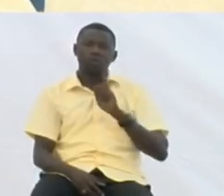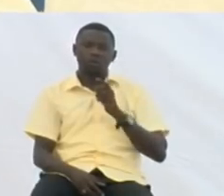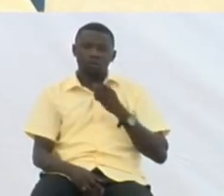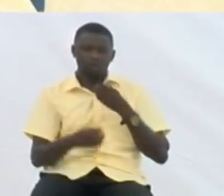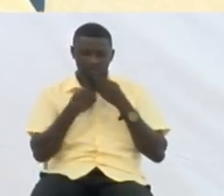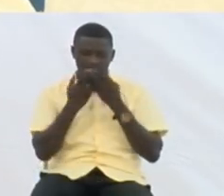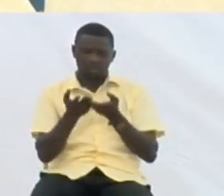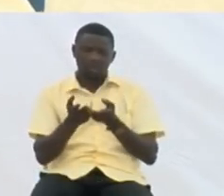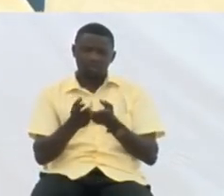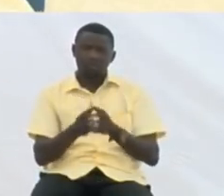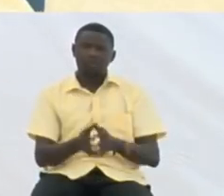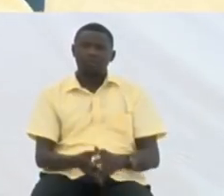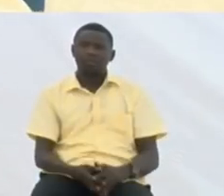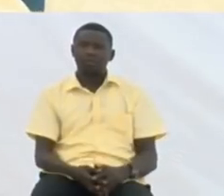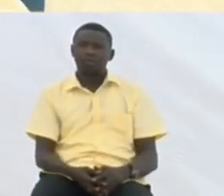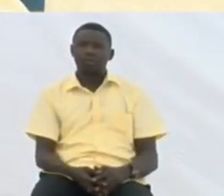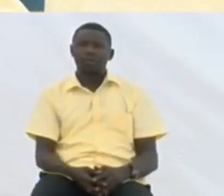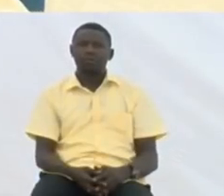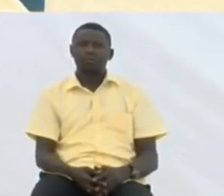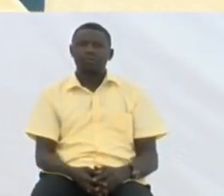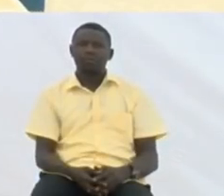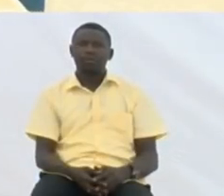one I can